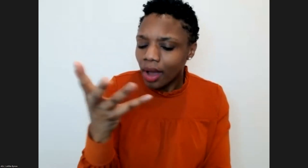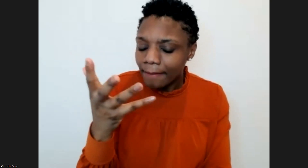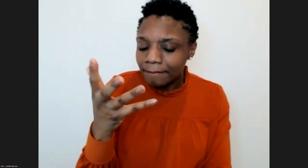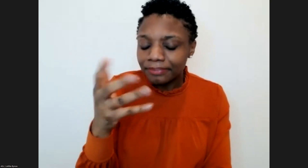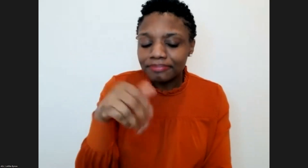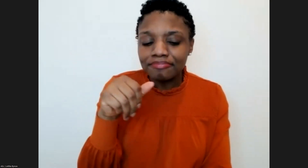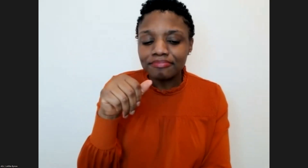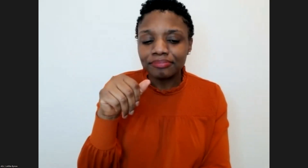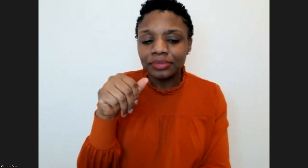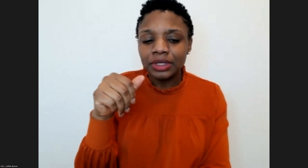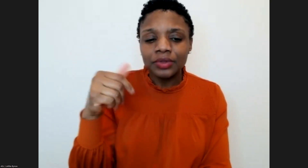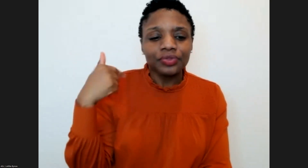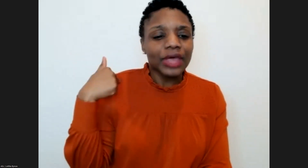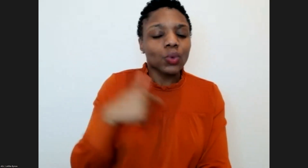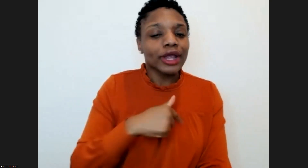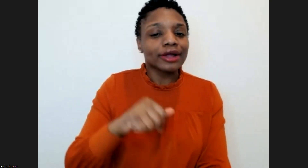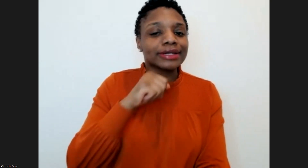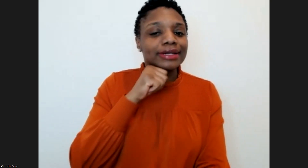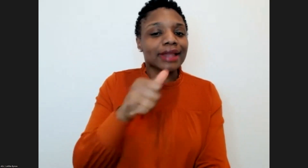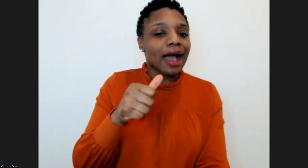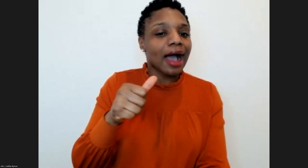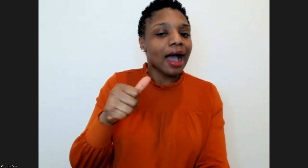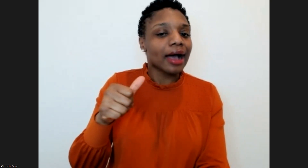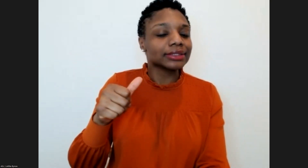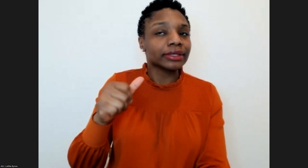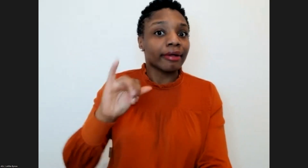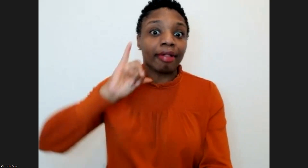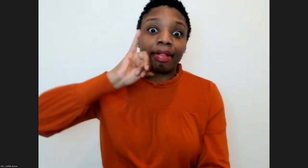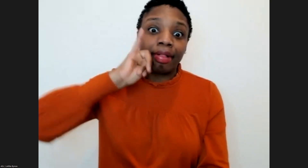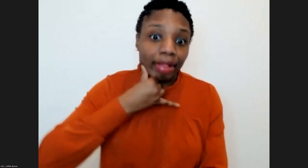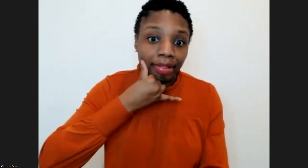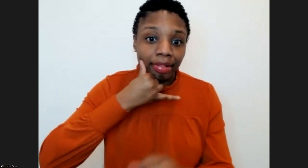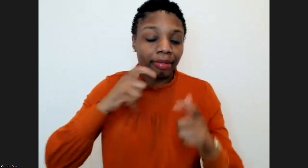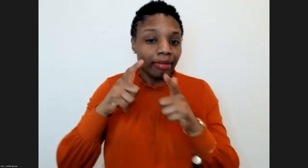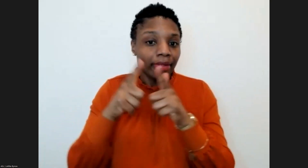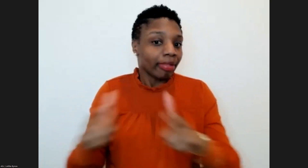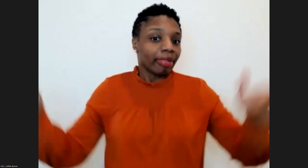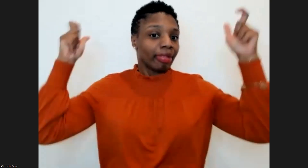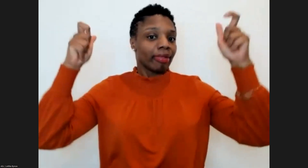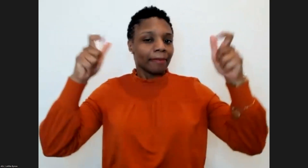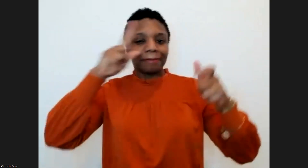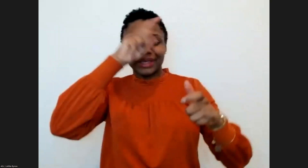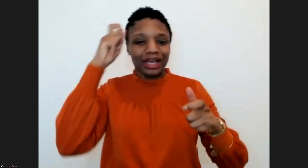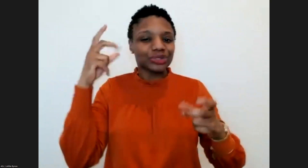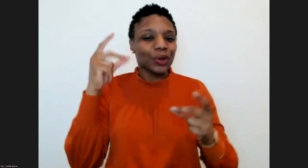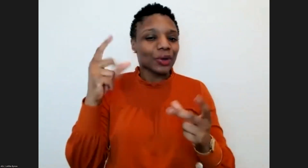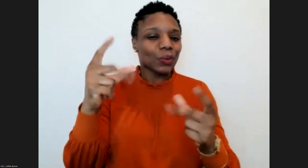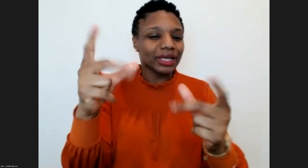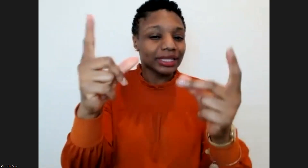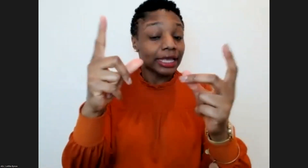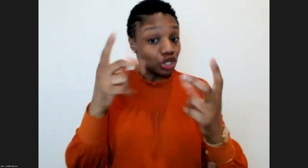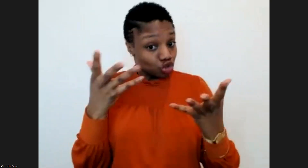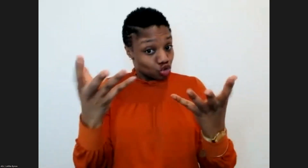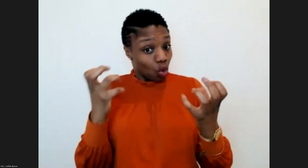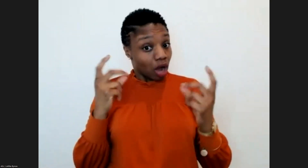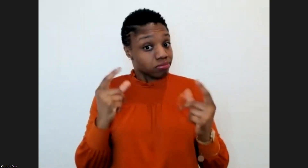we're not slipshod, make sure that we're not making major mistakes by going quickly. And if you want to go quickly, engage the